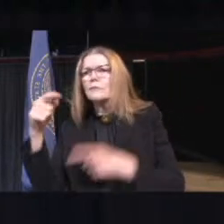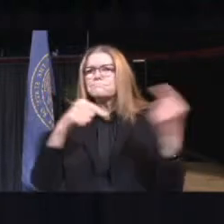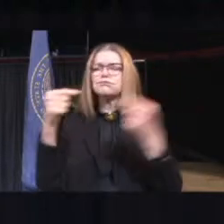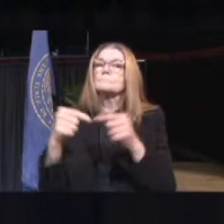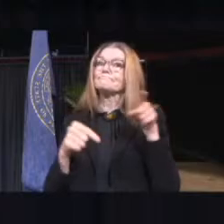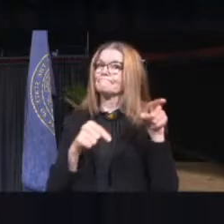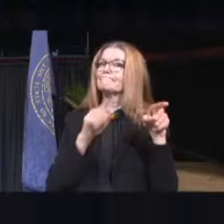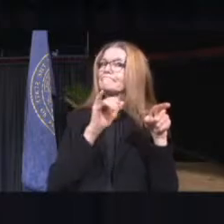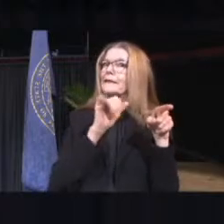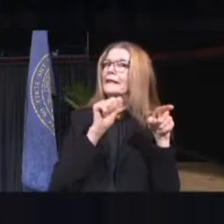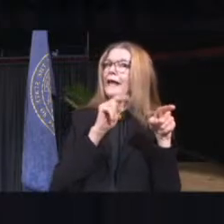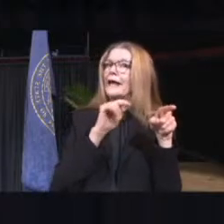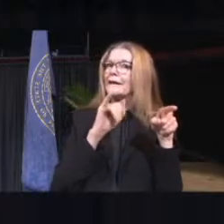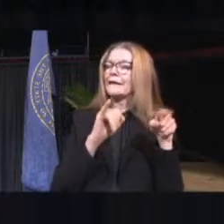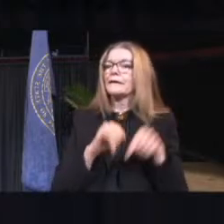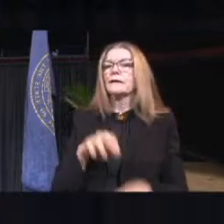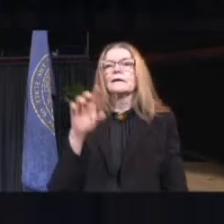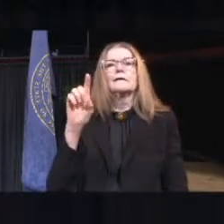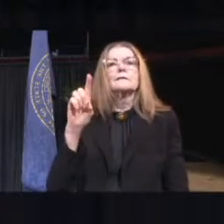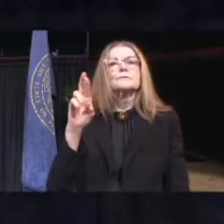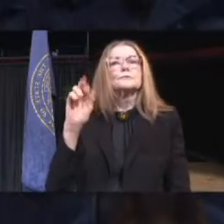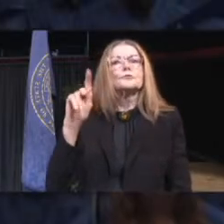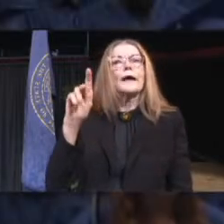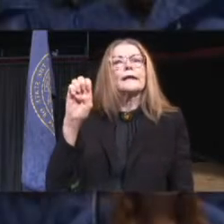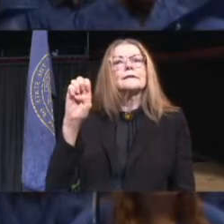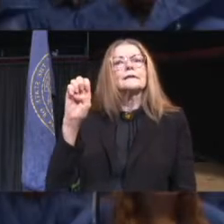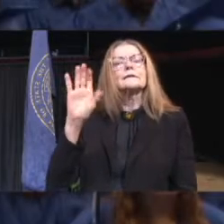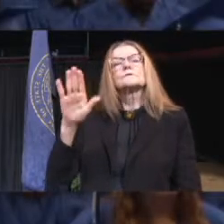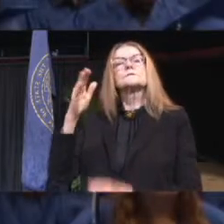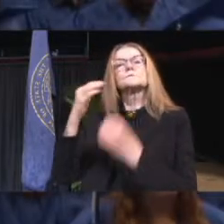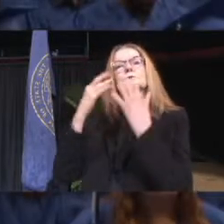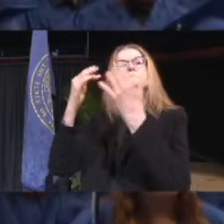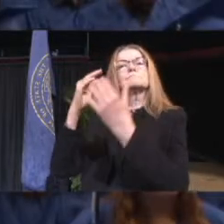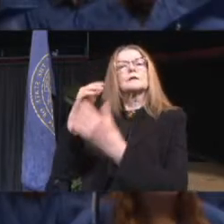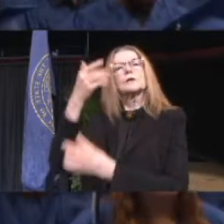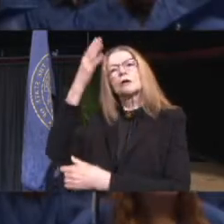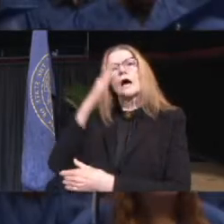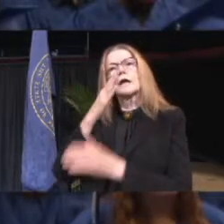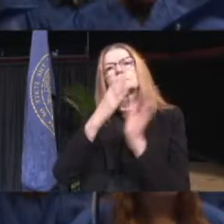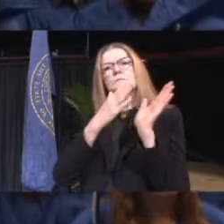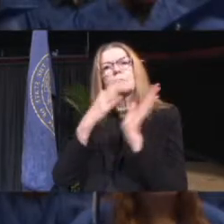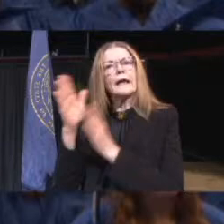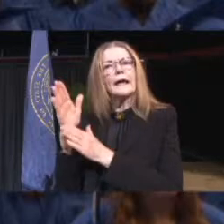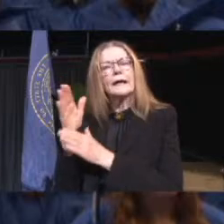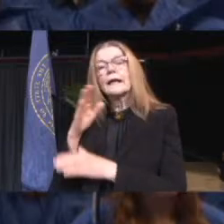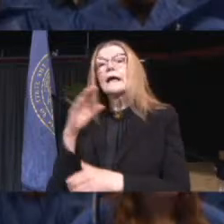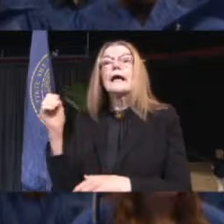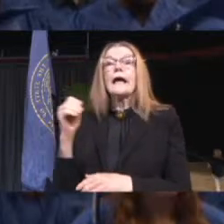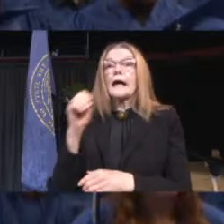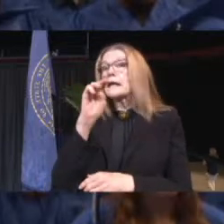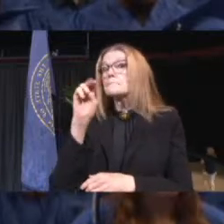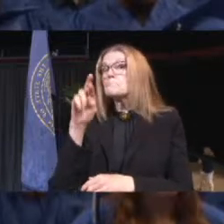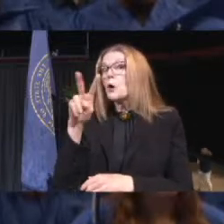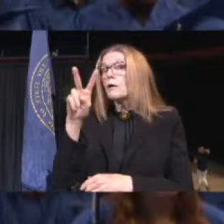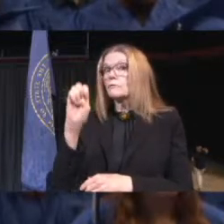The debut of Drake's God's Plan, and Marvel's release of Infinity War and Black Panther.